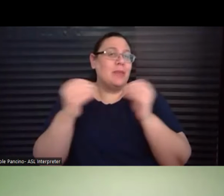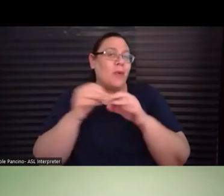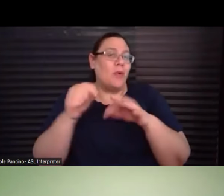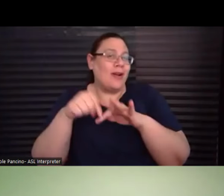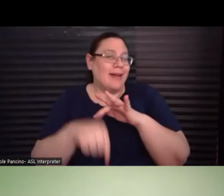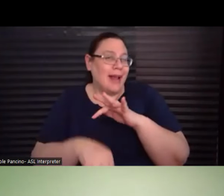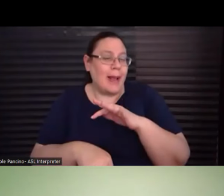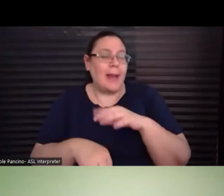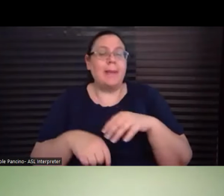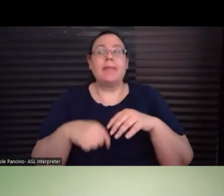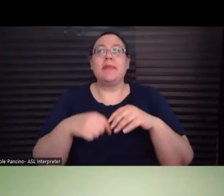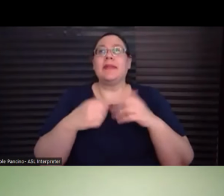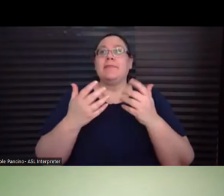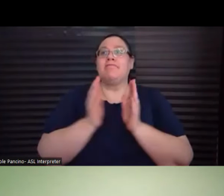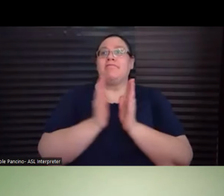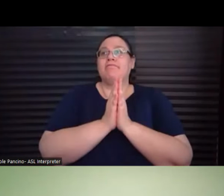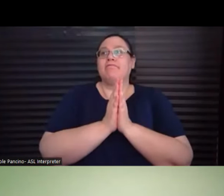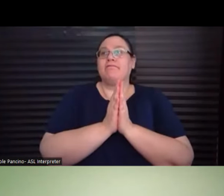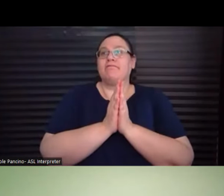being able to